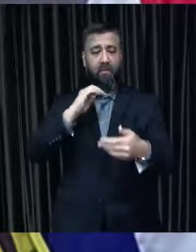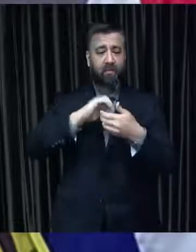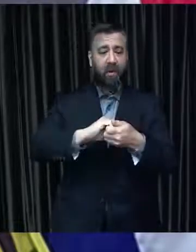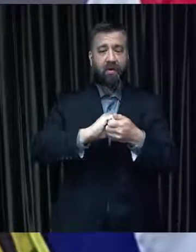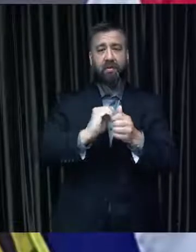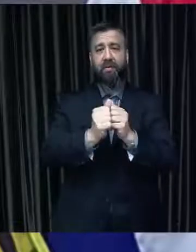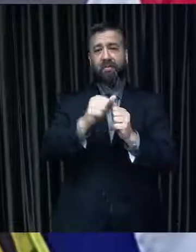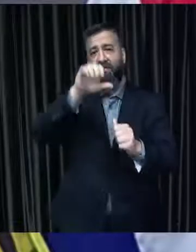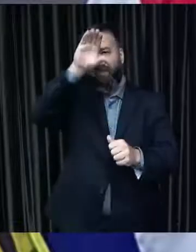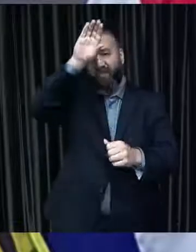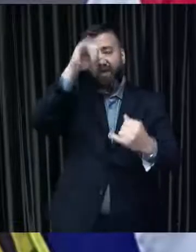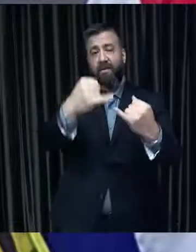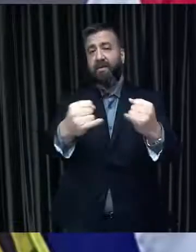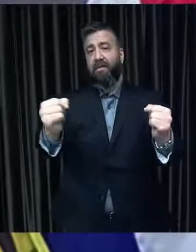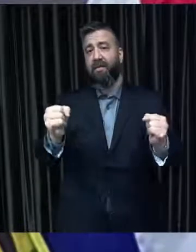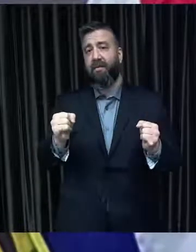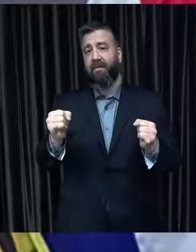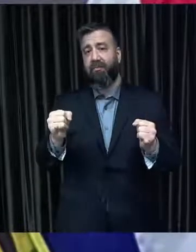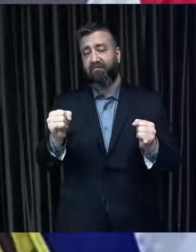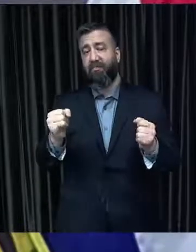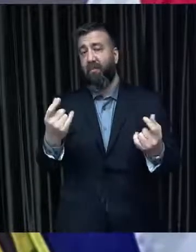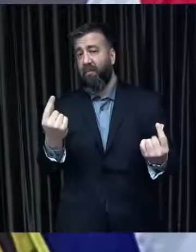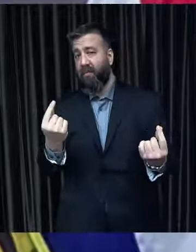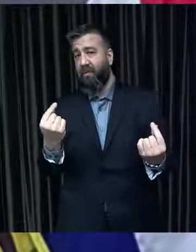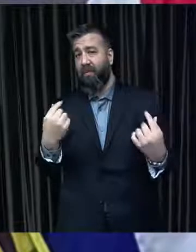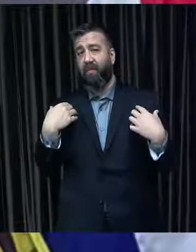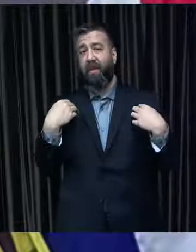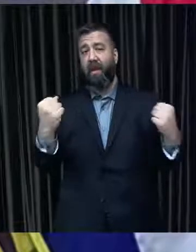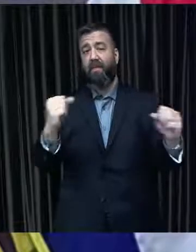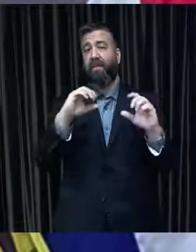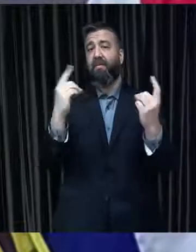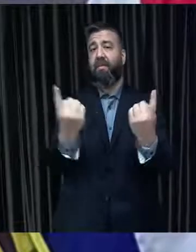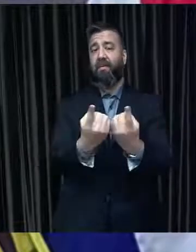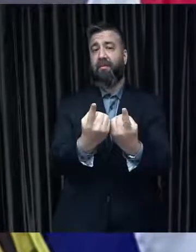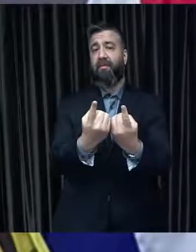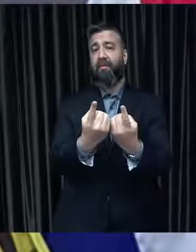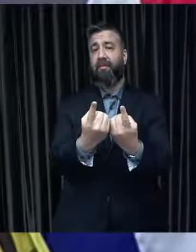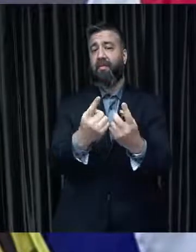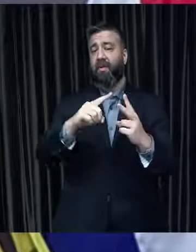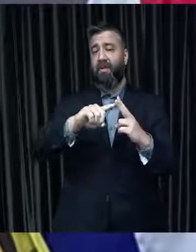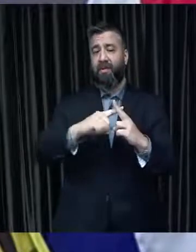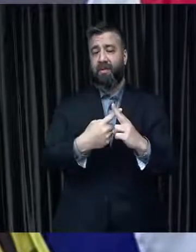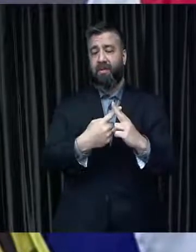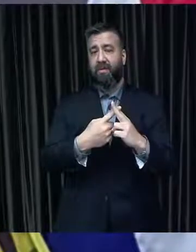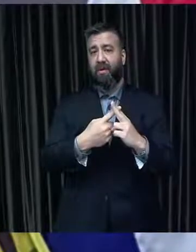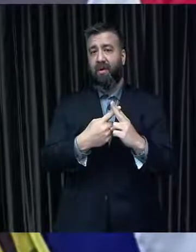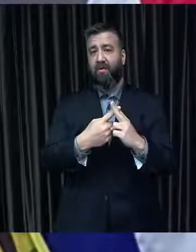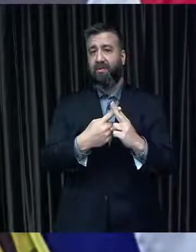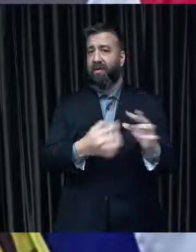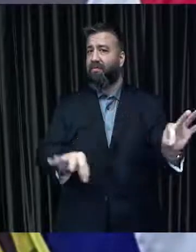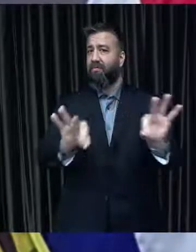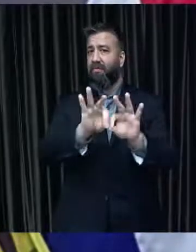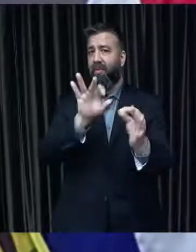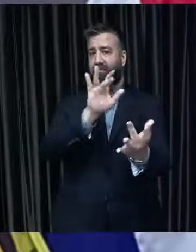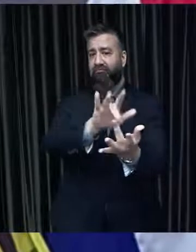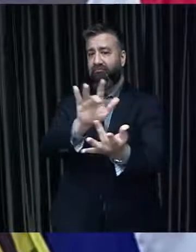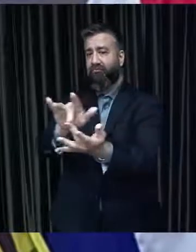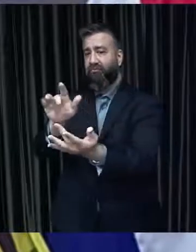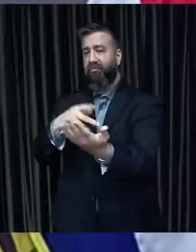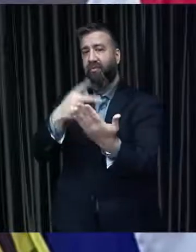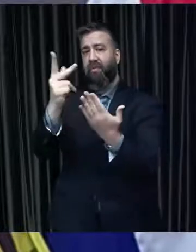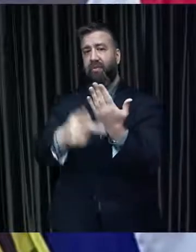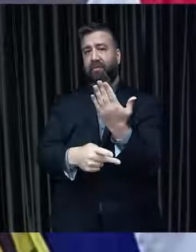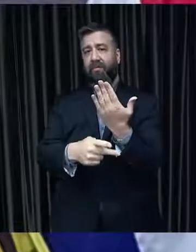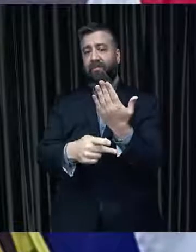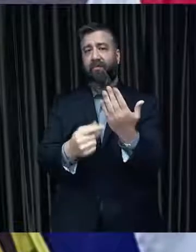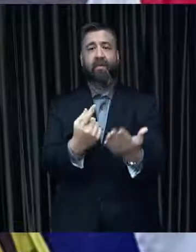of Emergency Management, the Health Department has begun a critical outreach program.